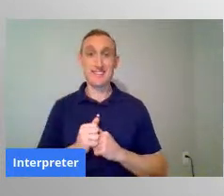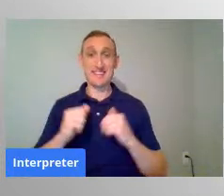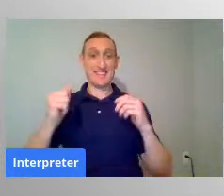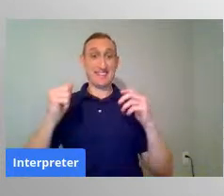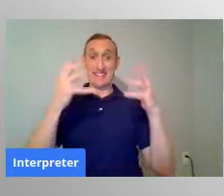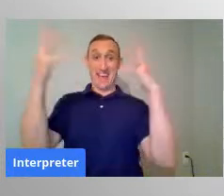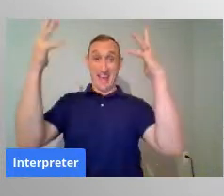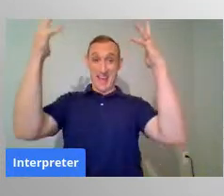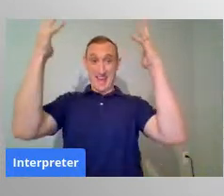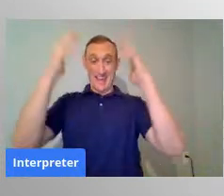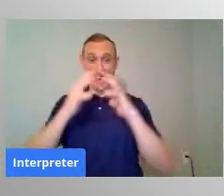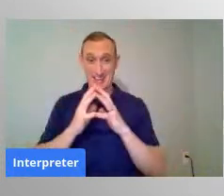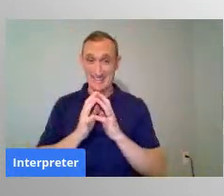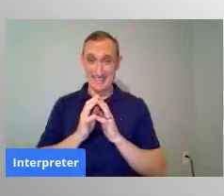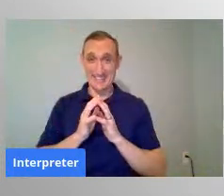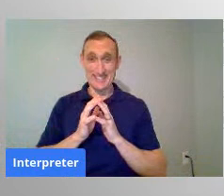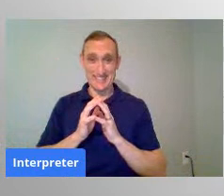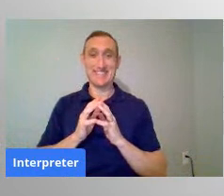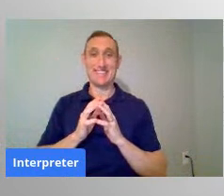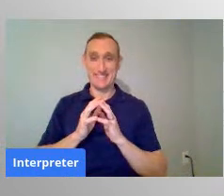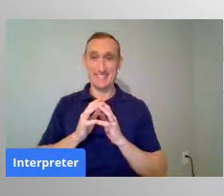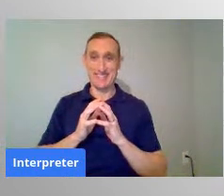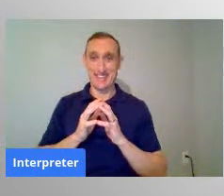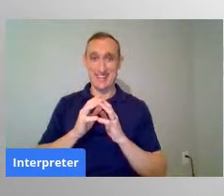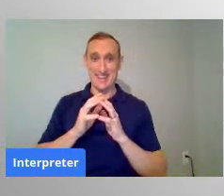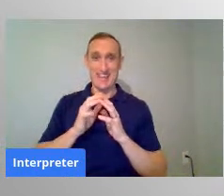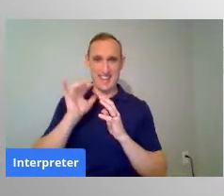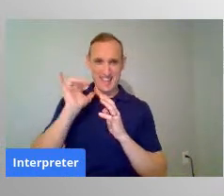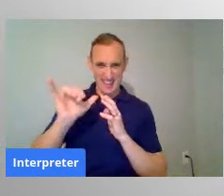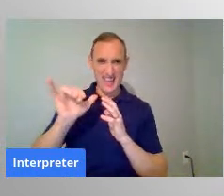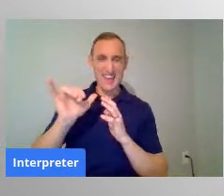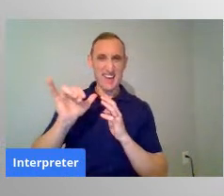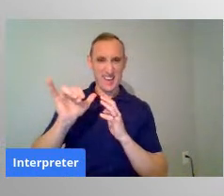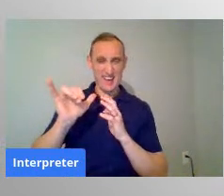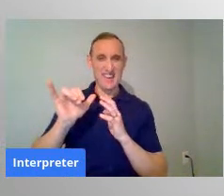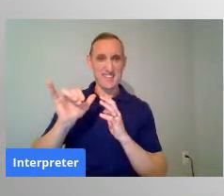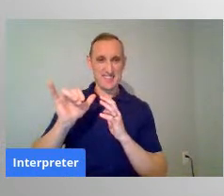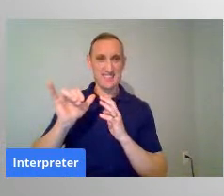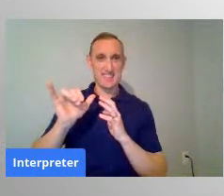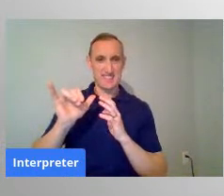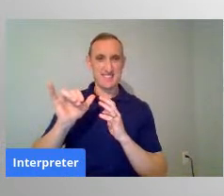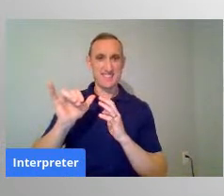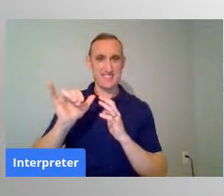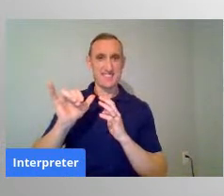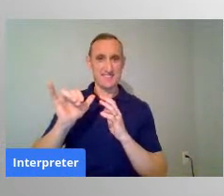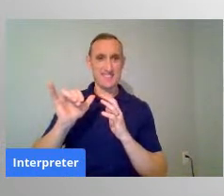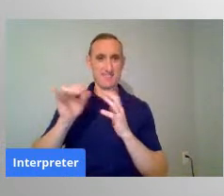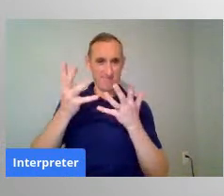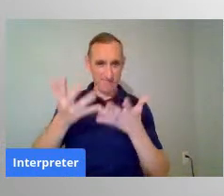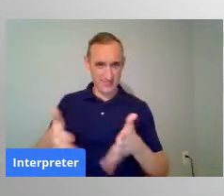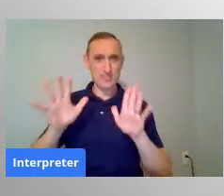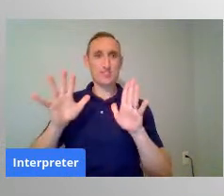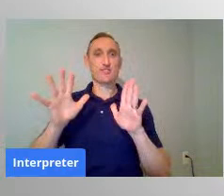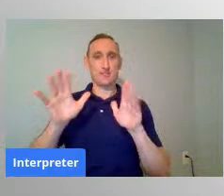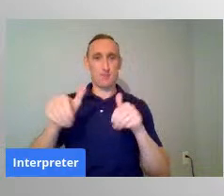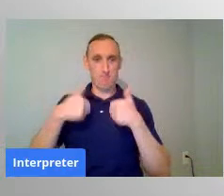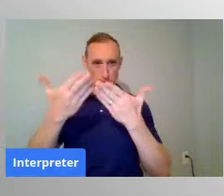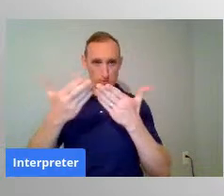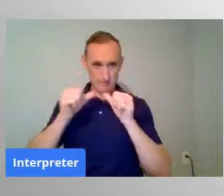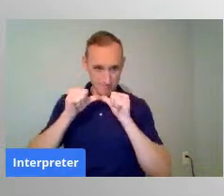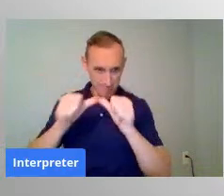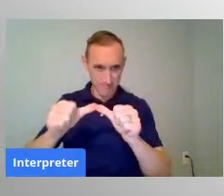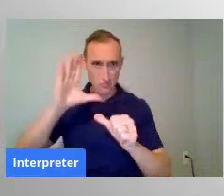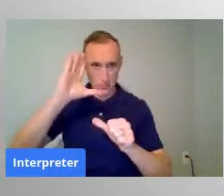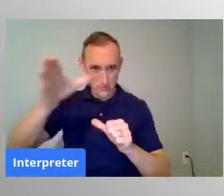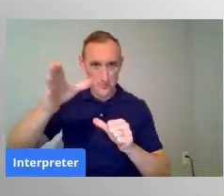Yay, awesome. Okay, we're done with that. That motion carries, and that document is updated for us. Thank you,